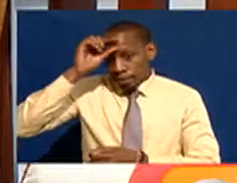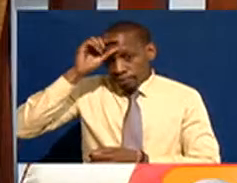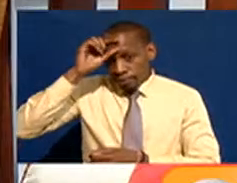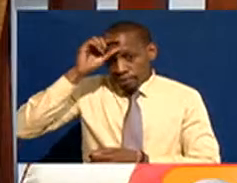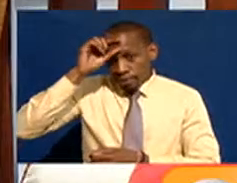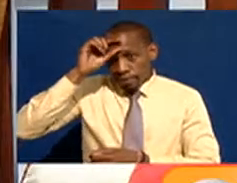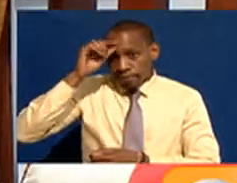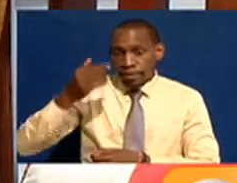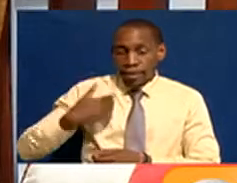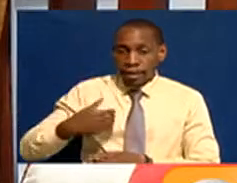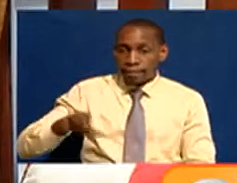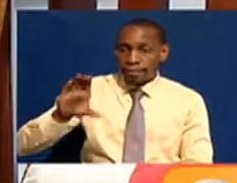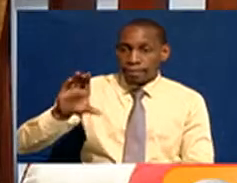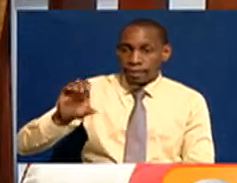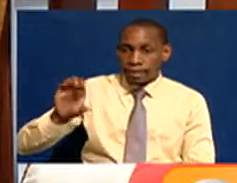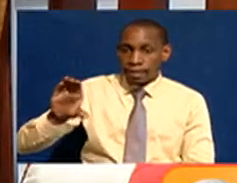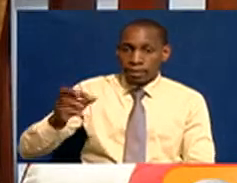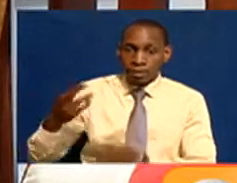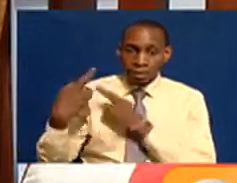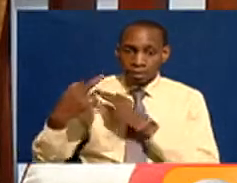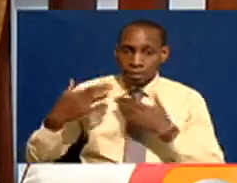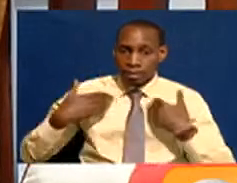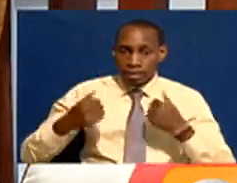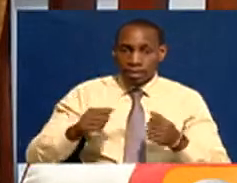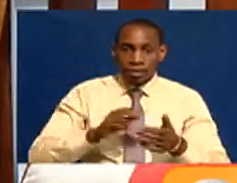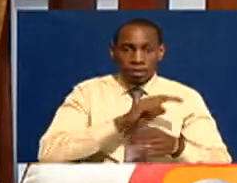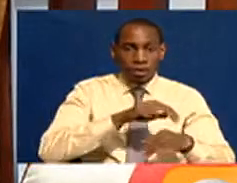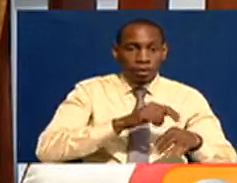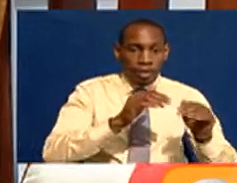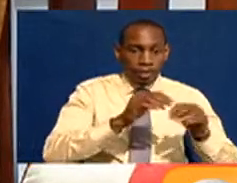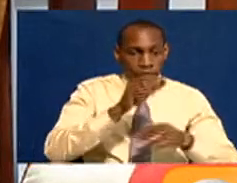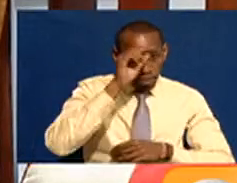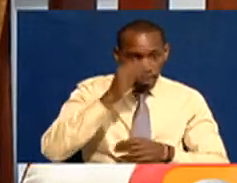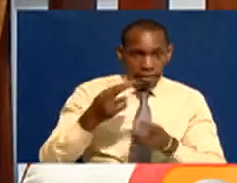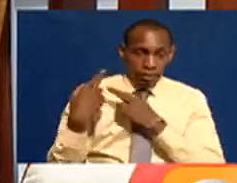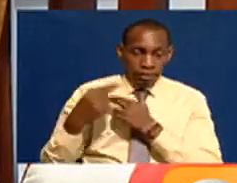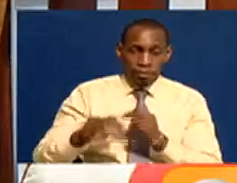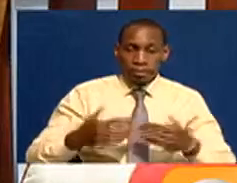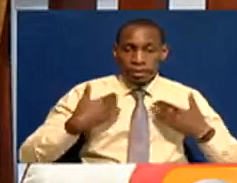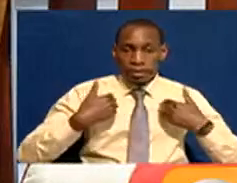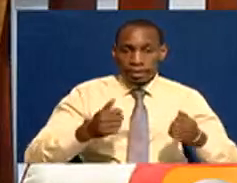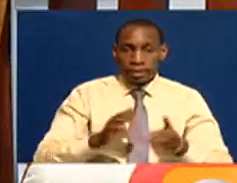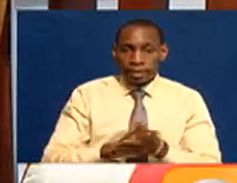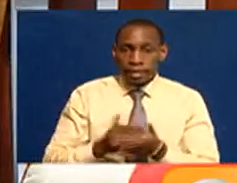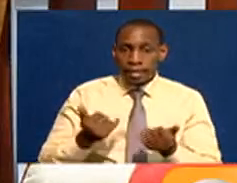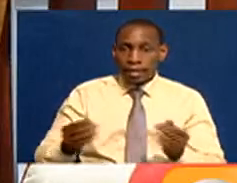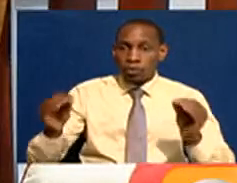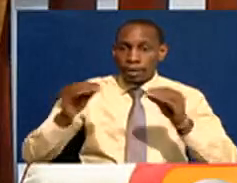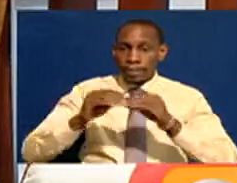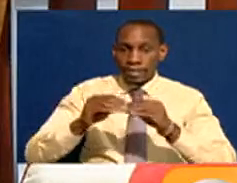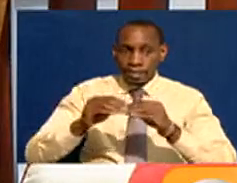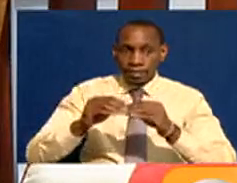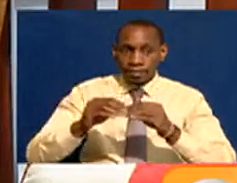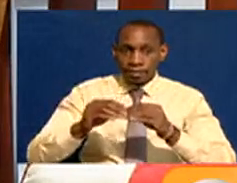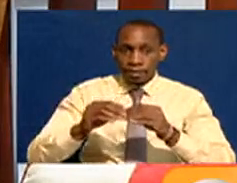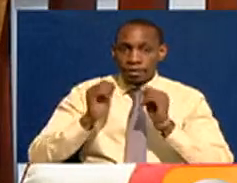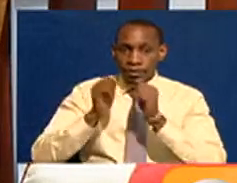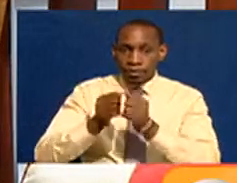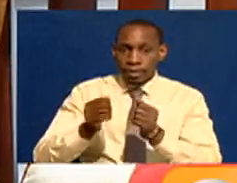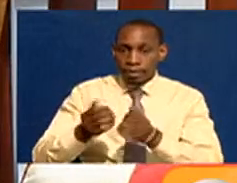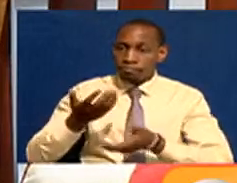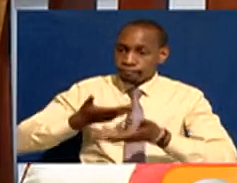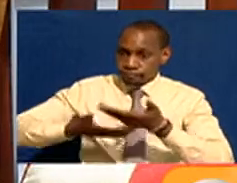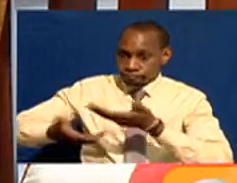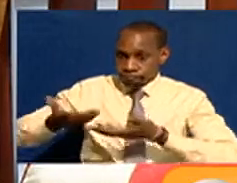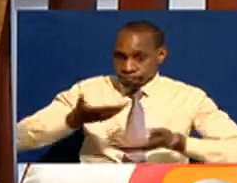their CECs in charge of health. At the national level, then I am in charge of health. So we have forums where together we sit